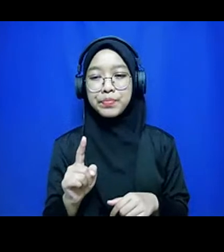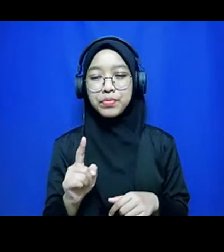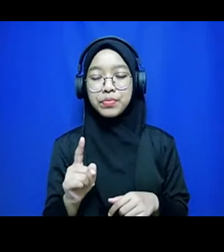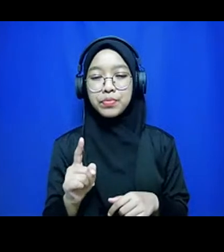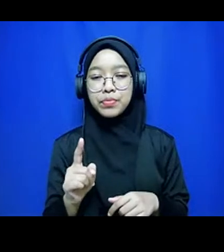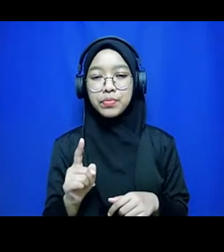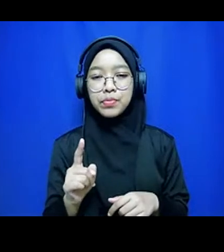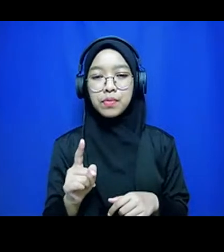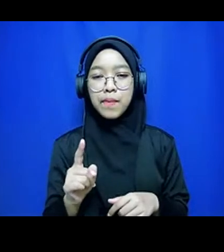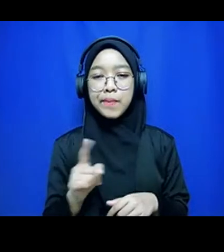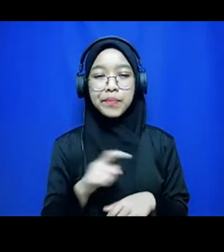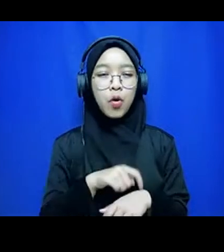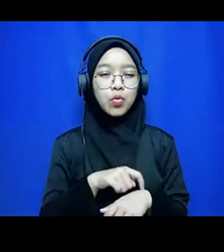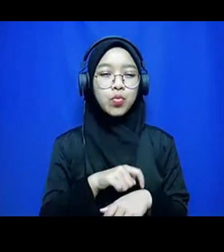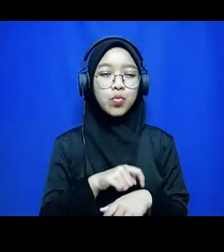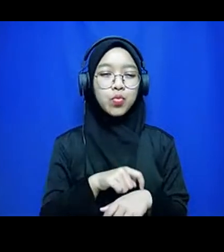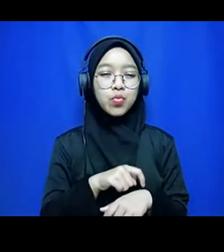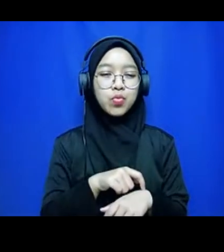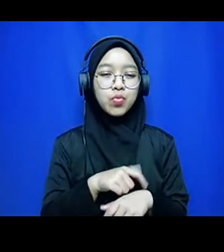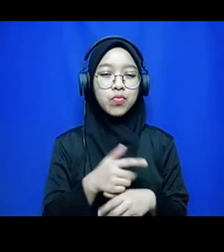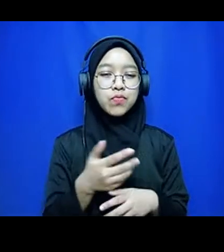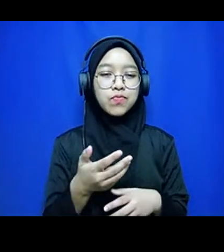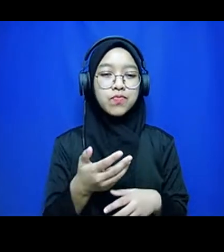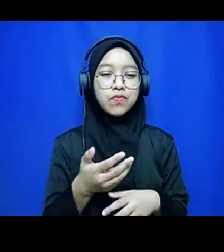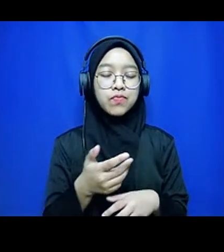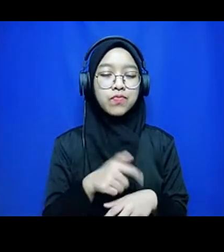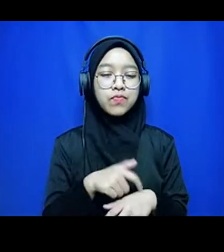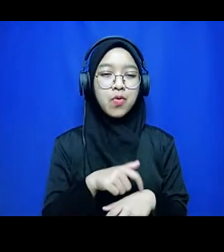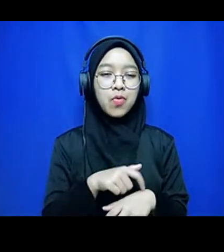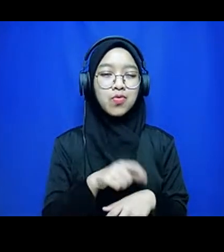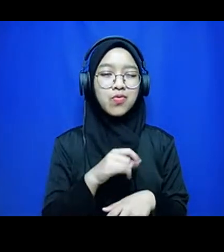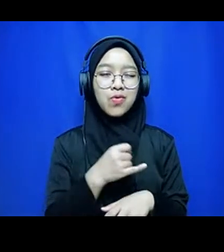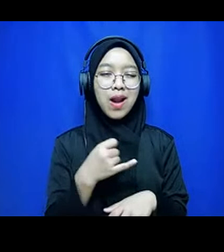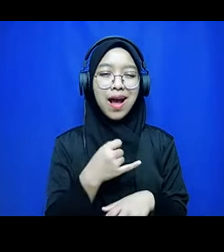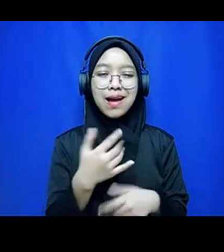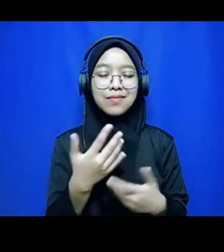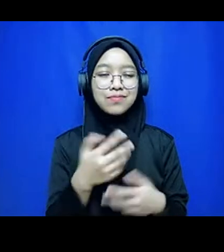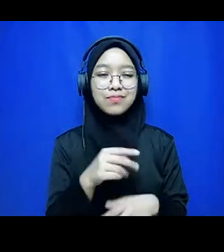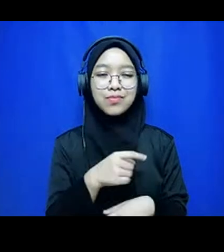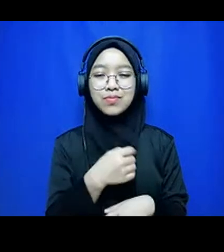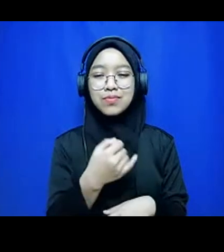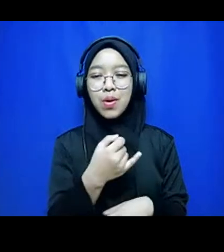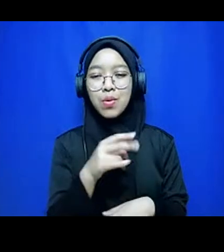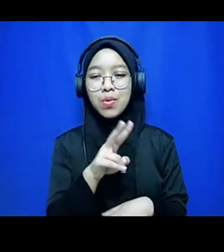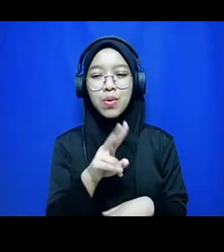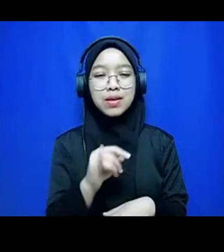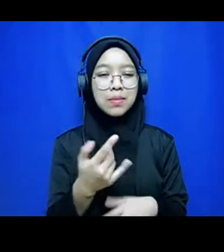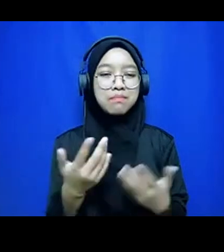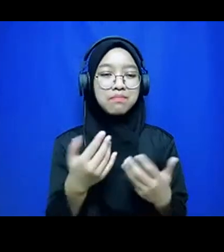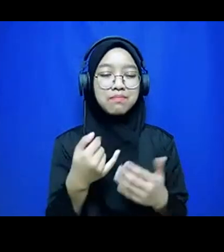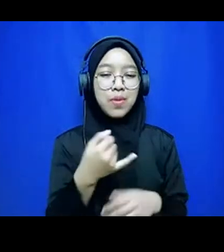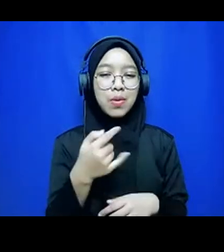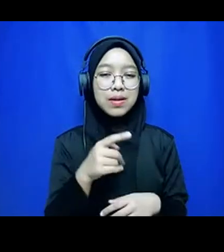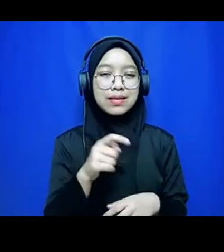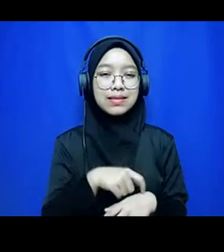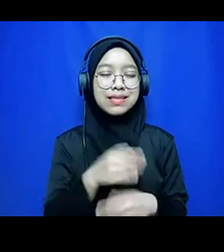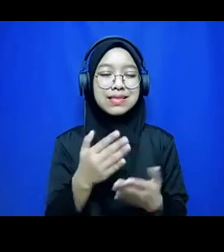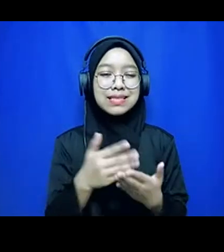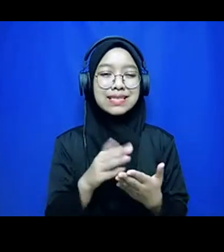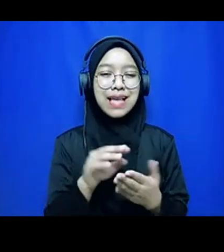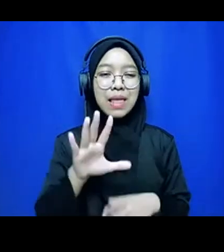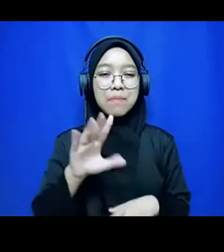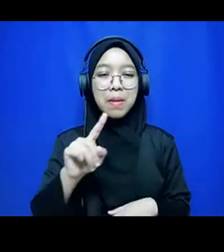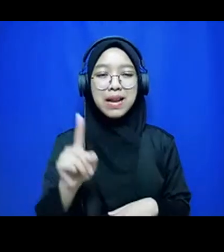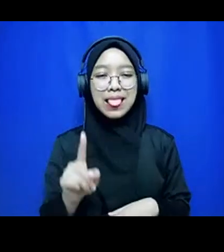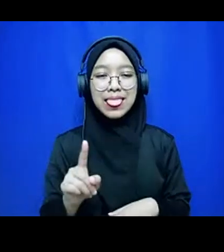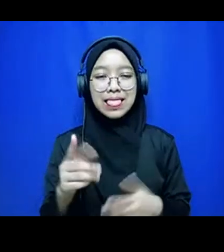like less than two hours, 5 minutes to 2 hours, and I'm sorry for that. Maybe